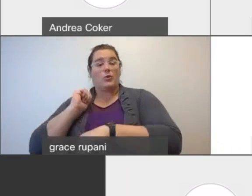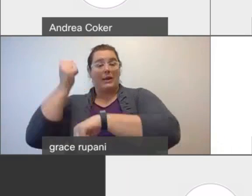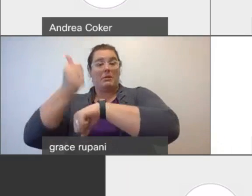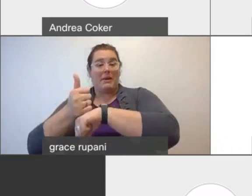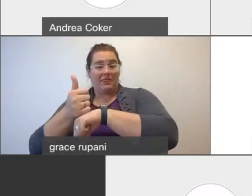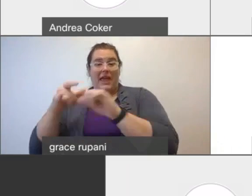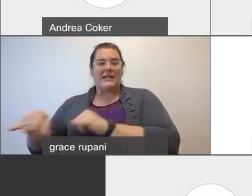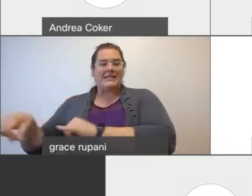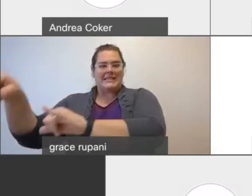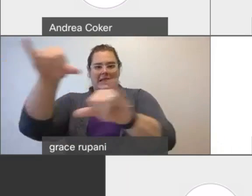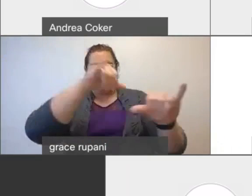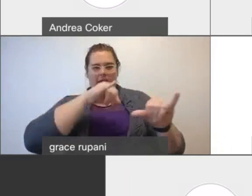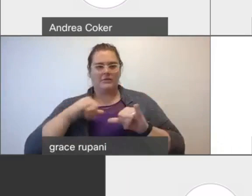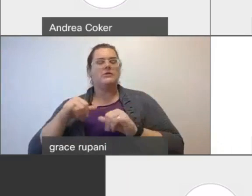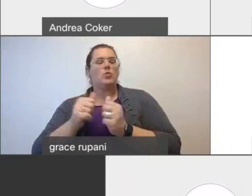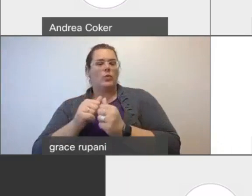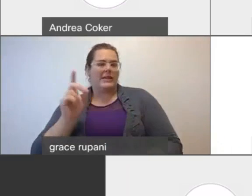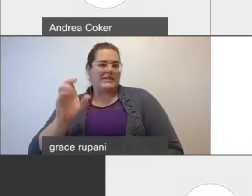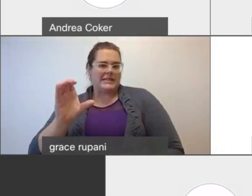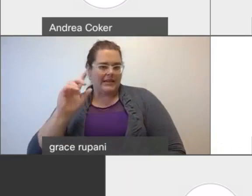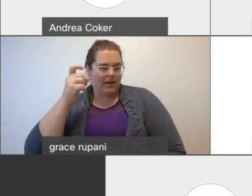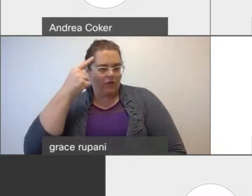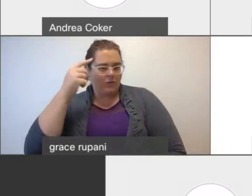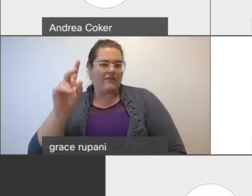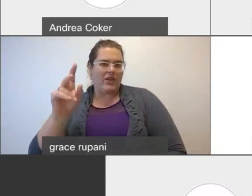we have some more information, we will provide it.